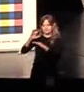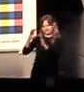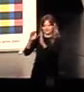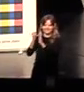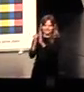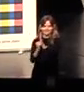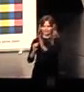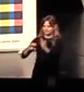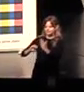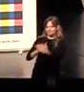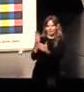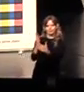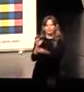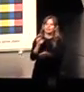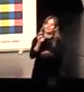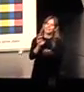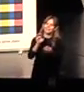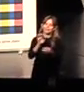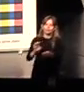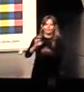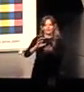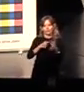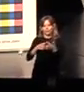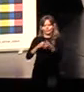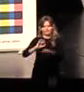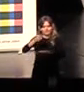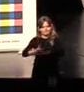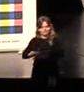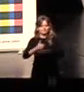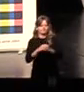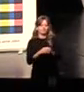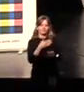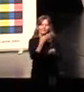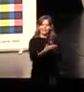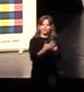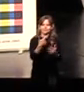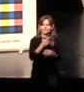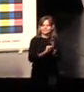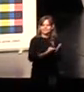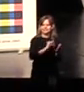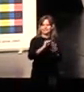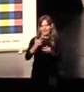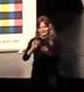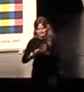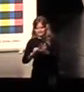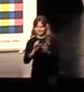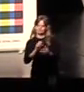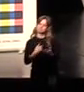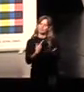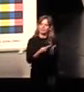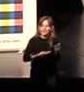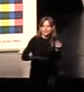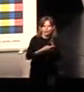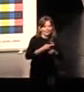the european union was set up and one at the end of the seventies en beginnen dietisch the economic base voor dit model